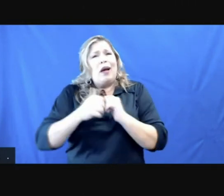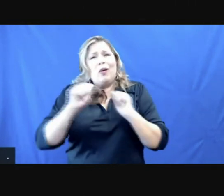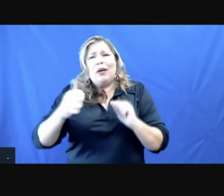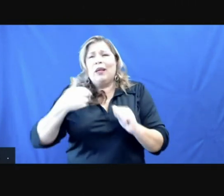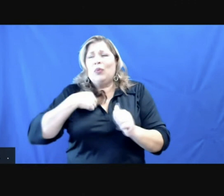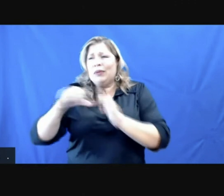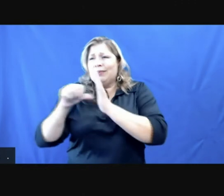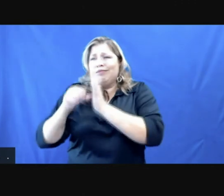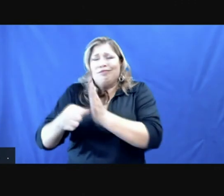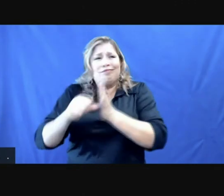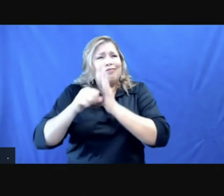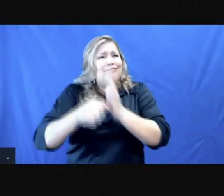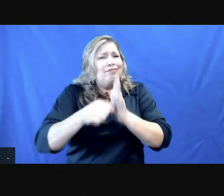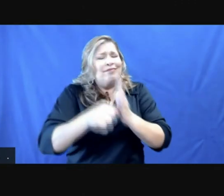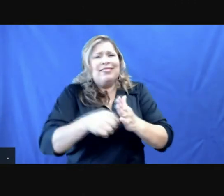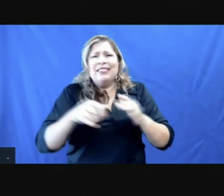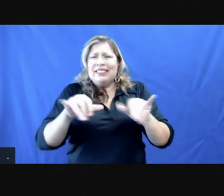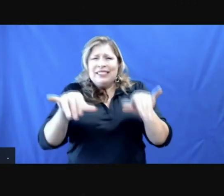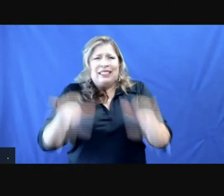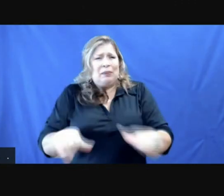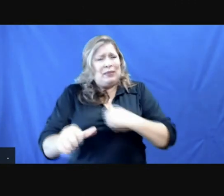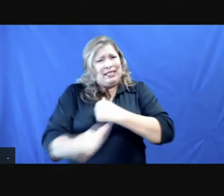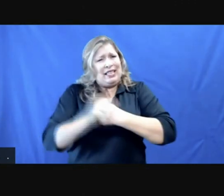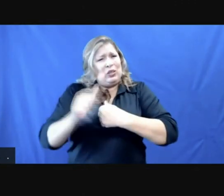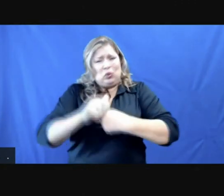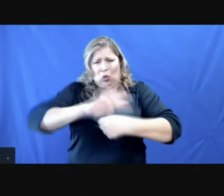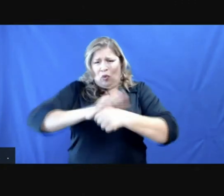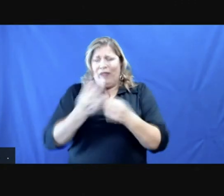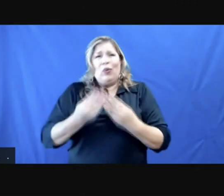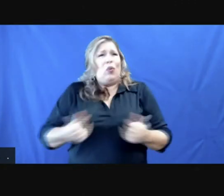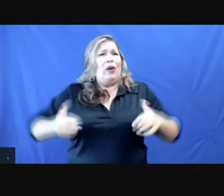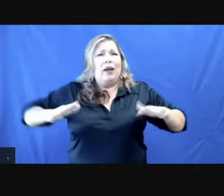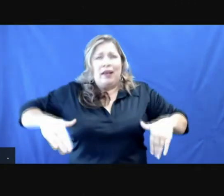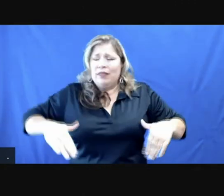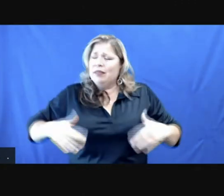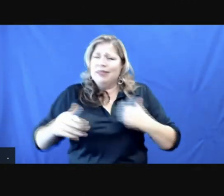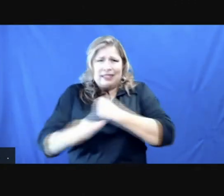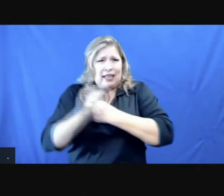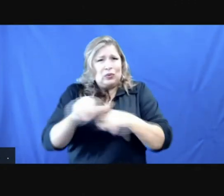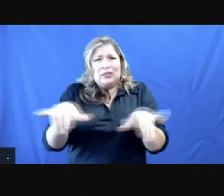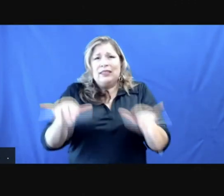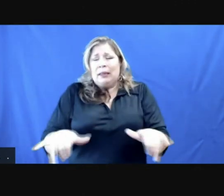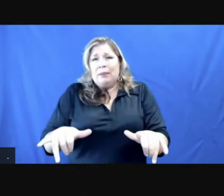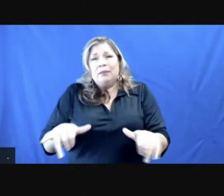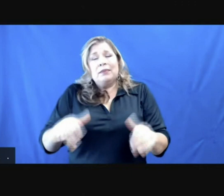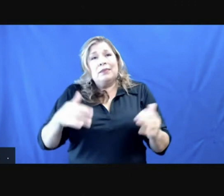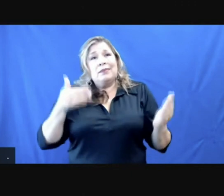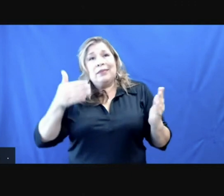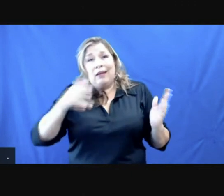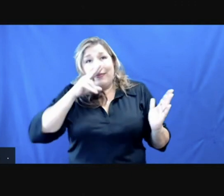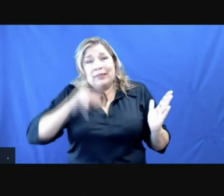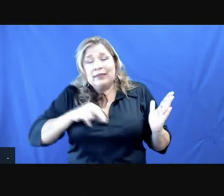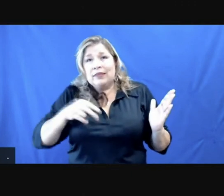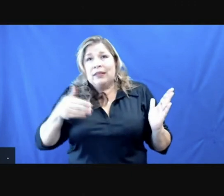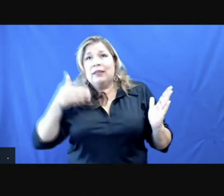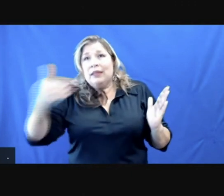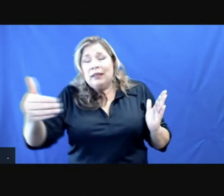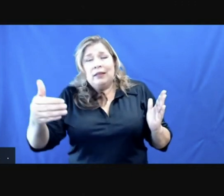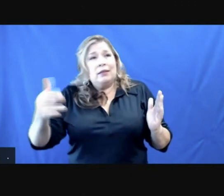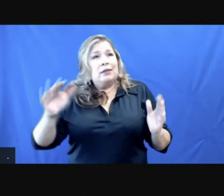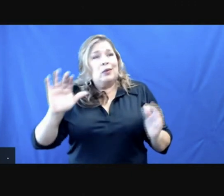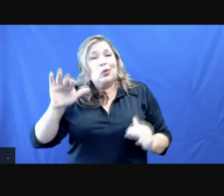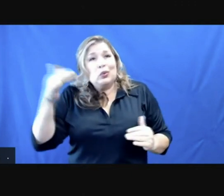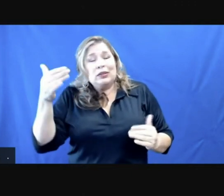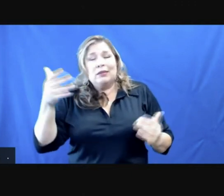danger is still out there as far as Thanksgiving, and I guess at this point, the December holidays as well. Is that also part of what's